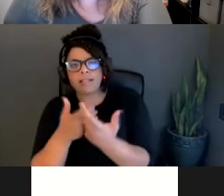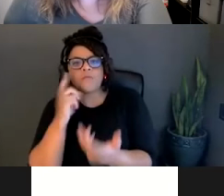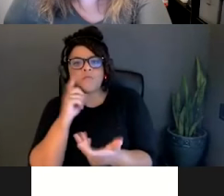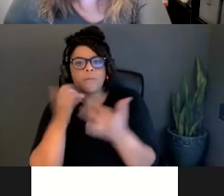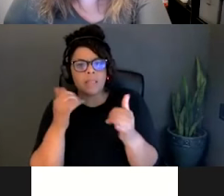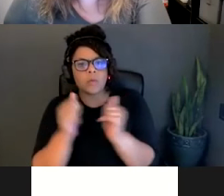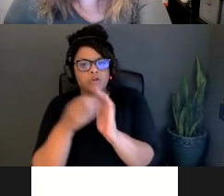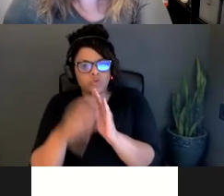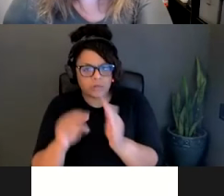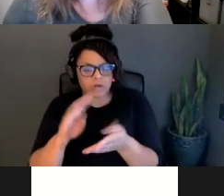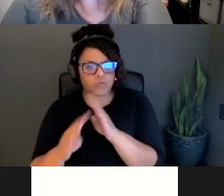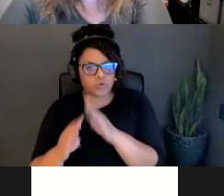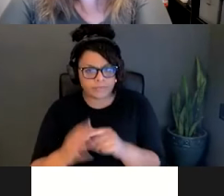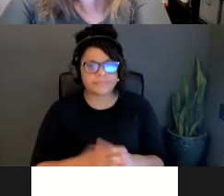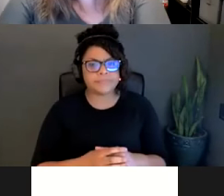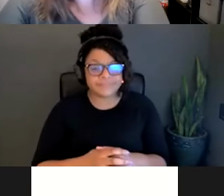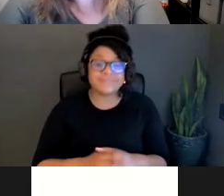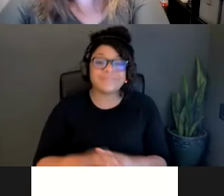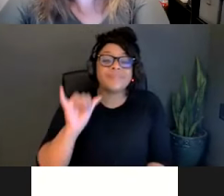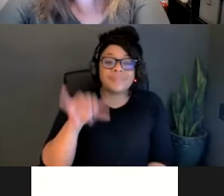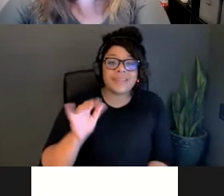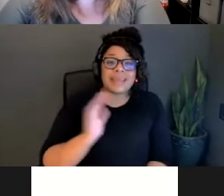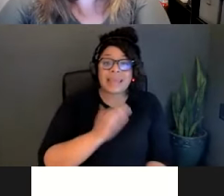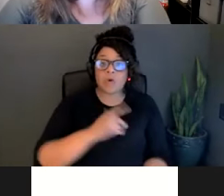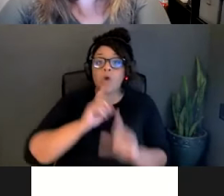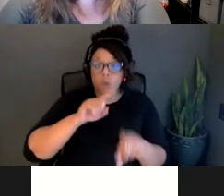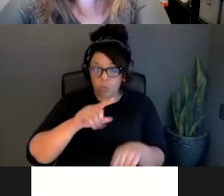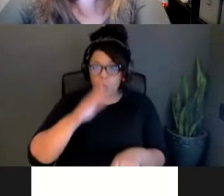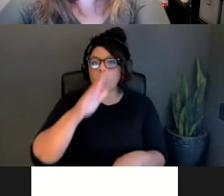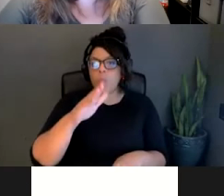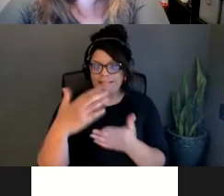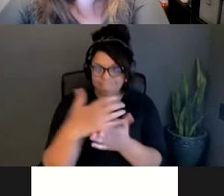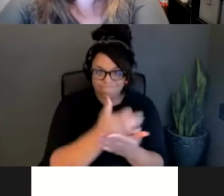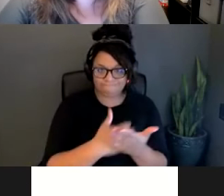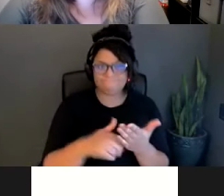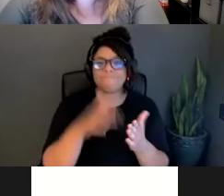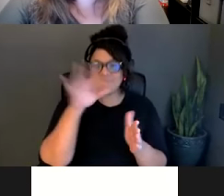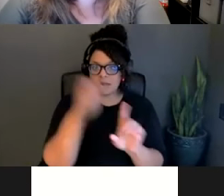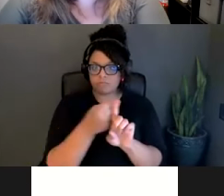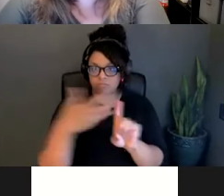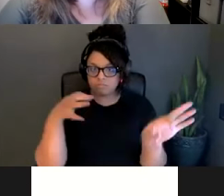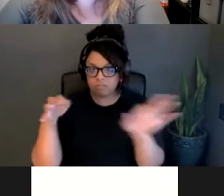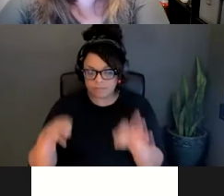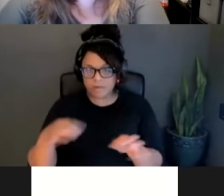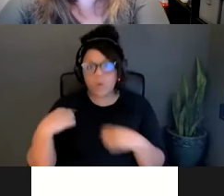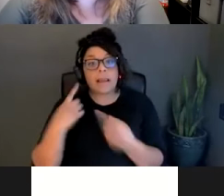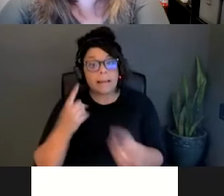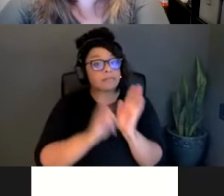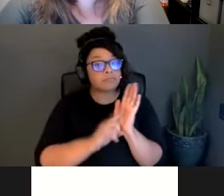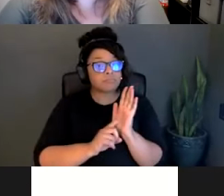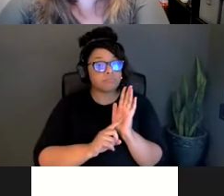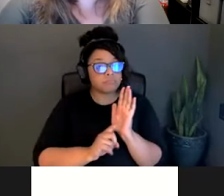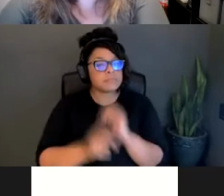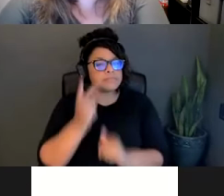students and their communities? That is something our report is actually going to dive a little bit deeper into. We've been doing some exploration to see